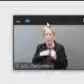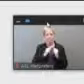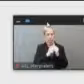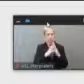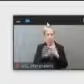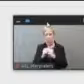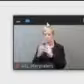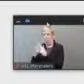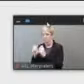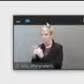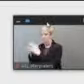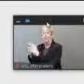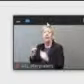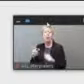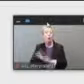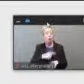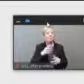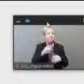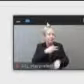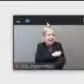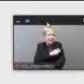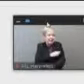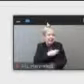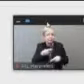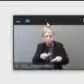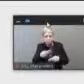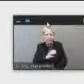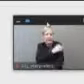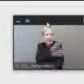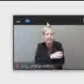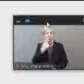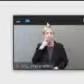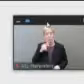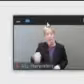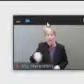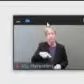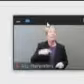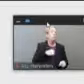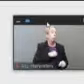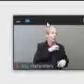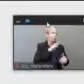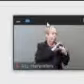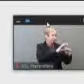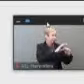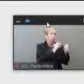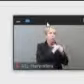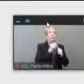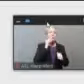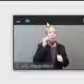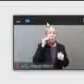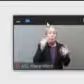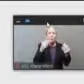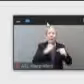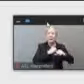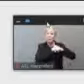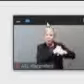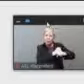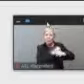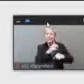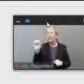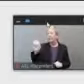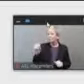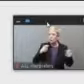throughout the state in partnership with senior centers. And we're coordinating also with Department of Homeland Security and Emergency